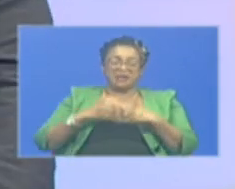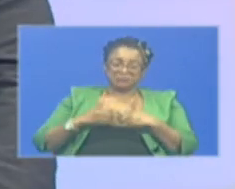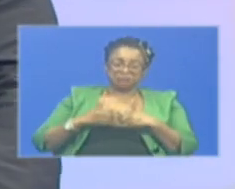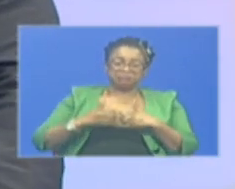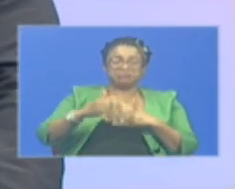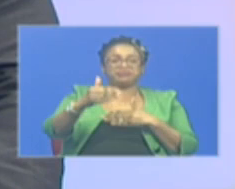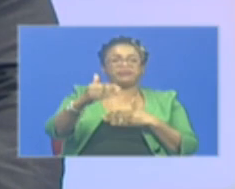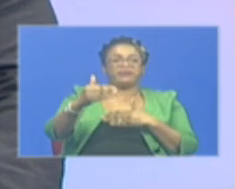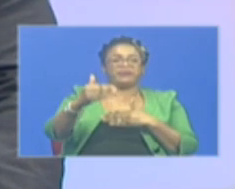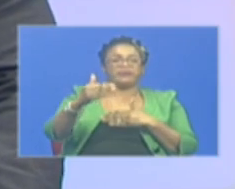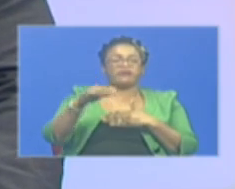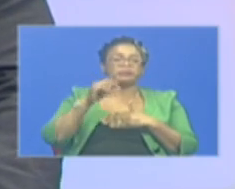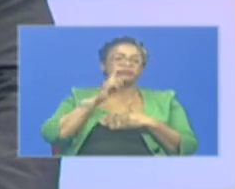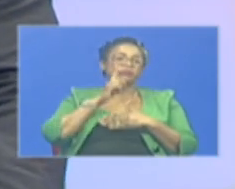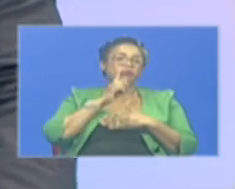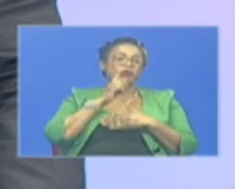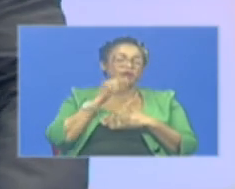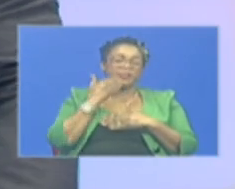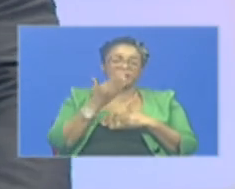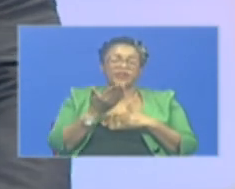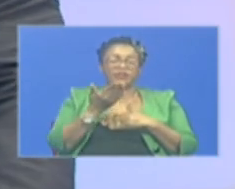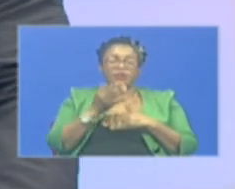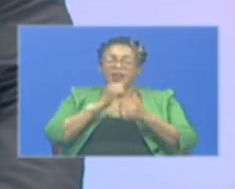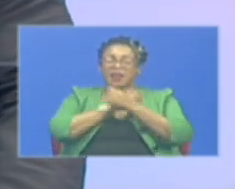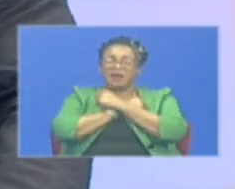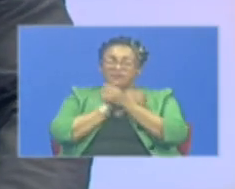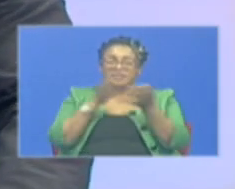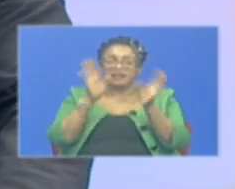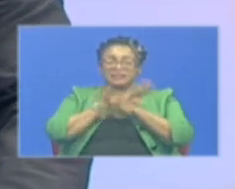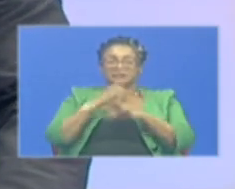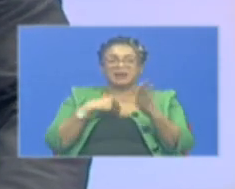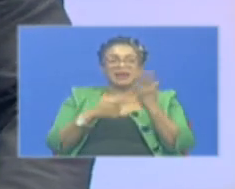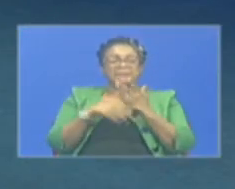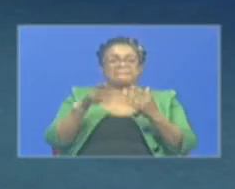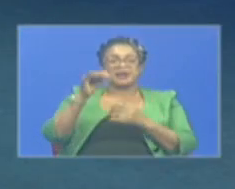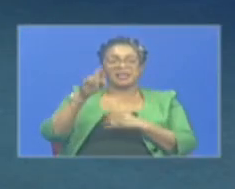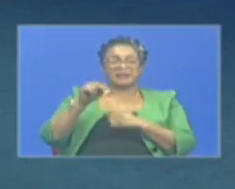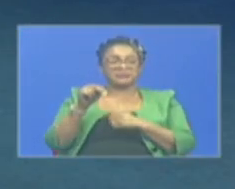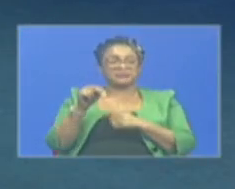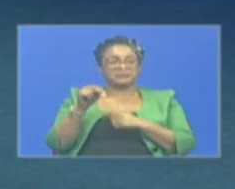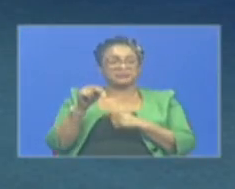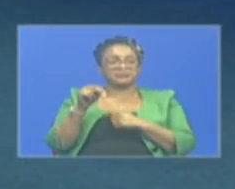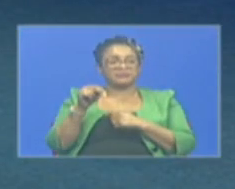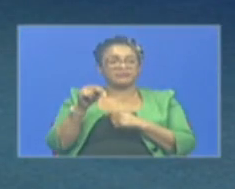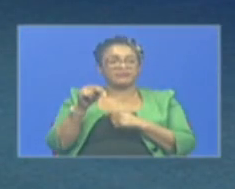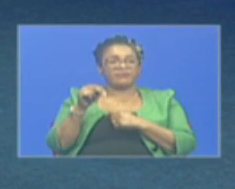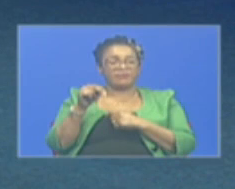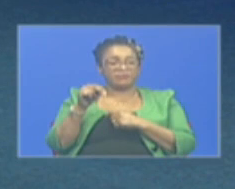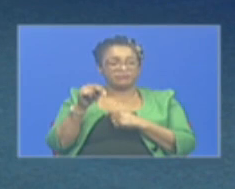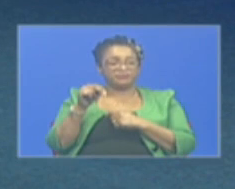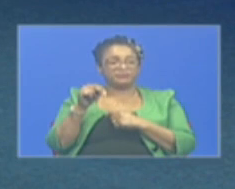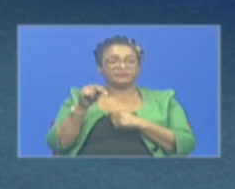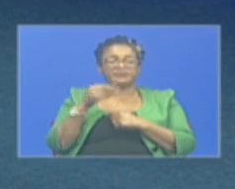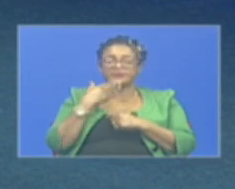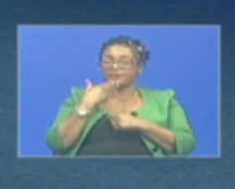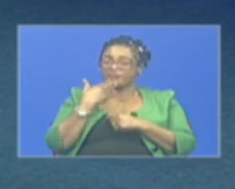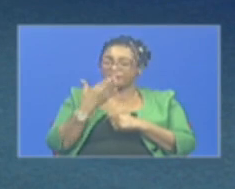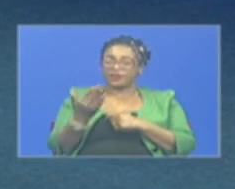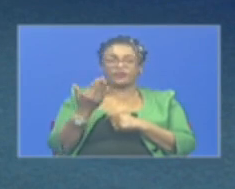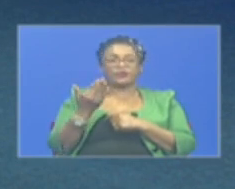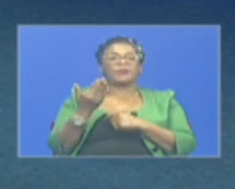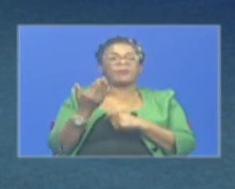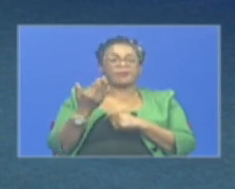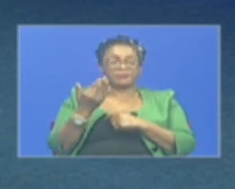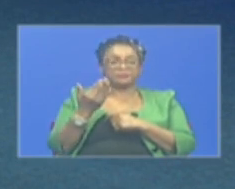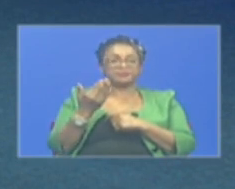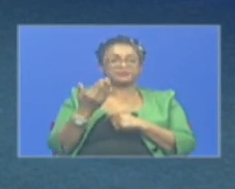moving forward from tomorrow as I take a rest. Have a lovely night. My name is Brian Otwal. All right, Brian, thanks. I too will be taking